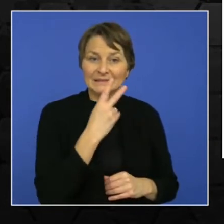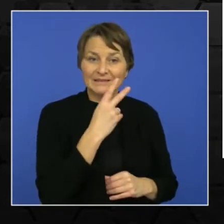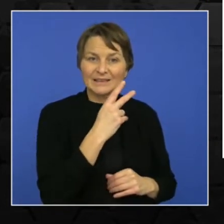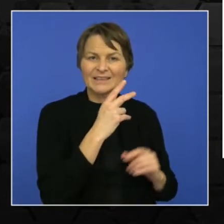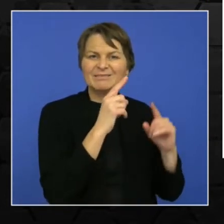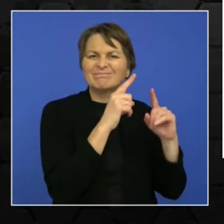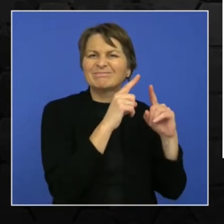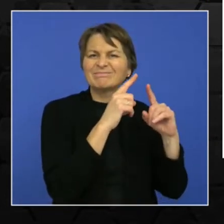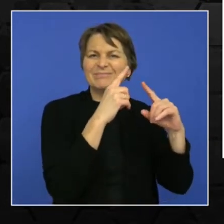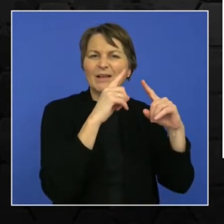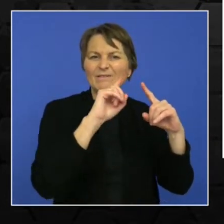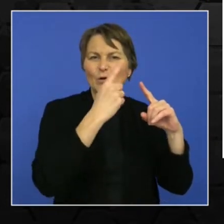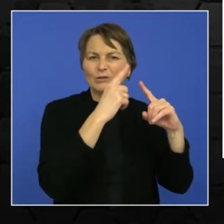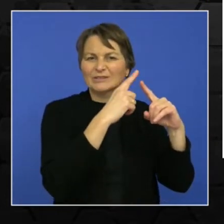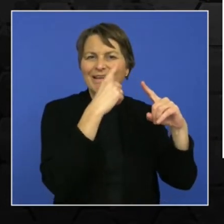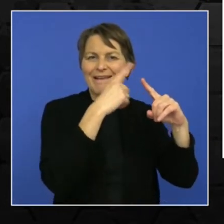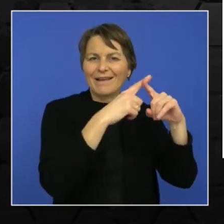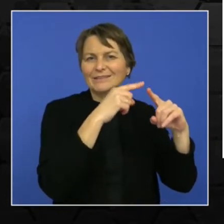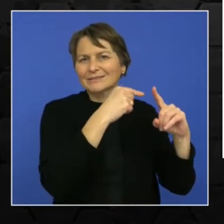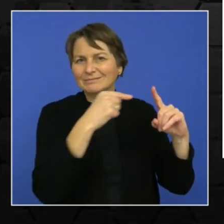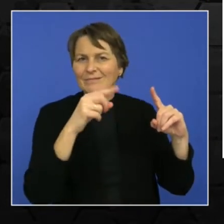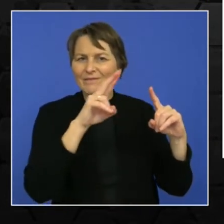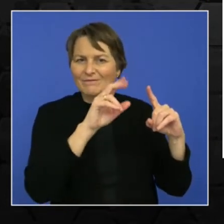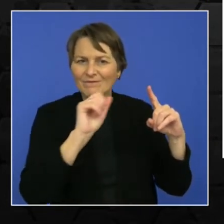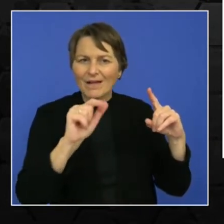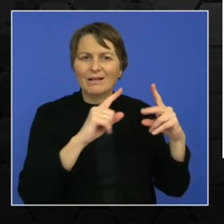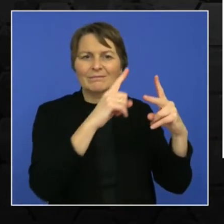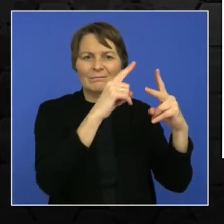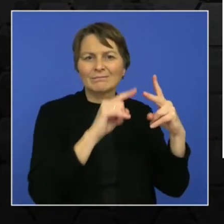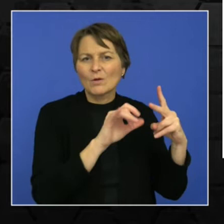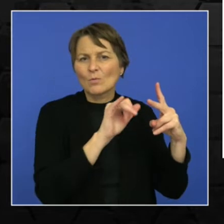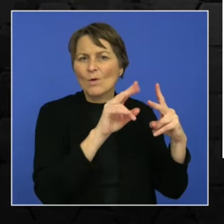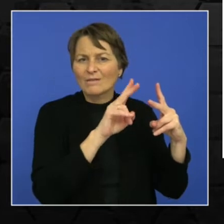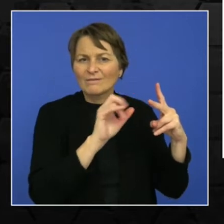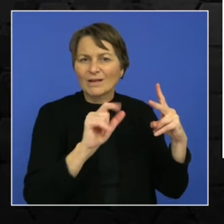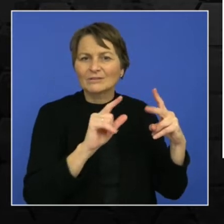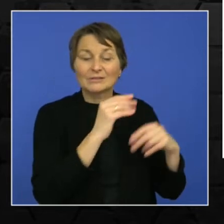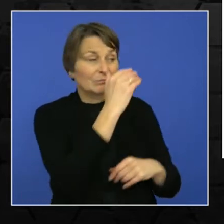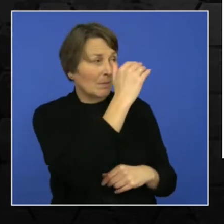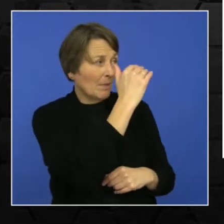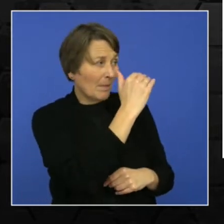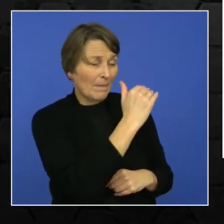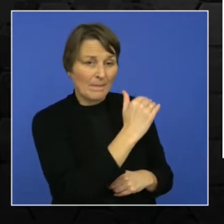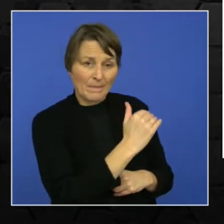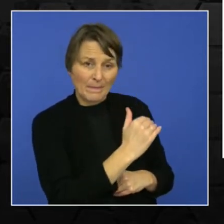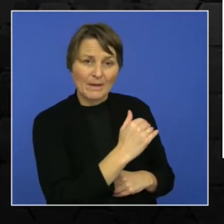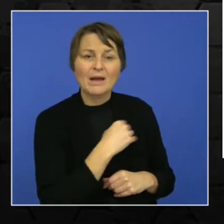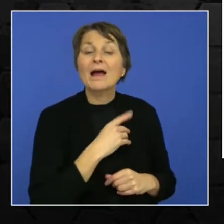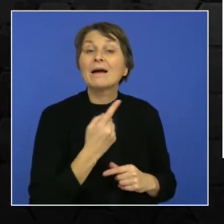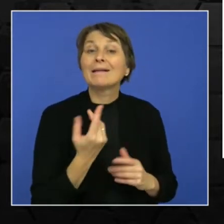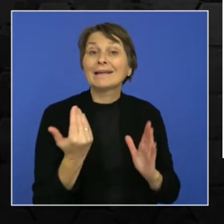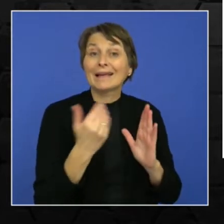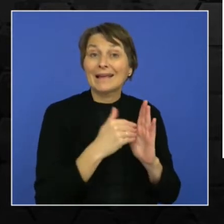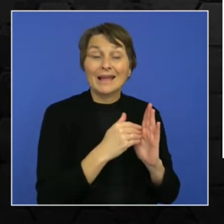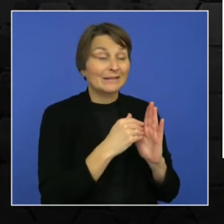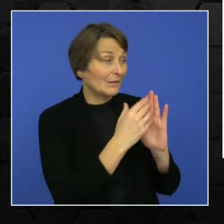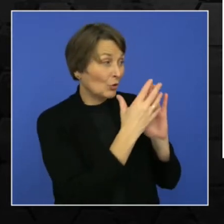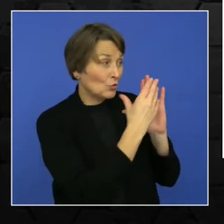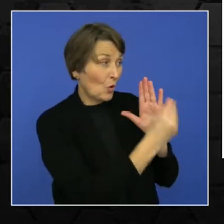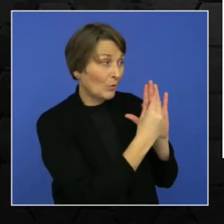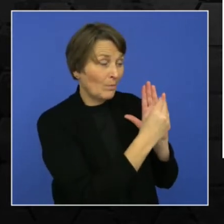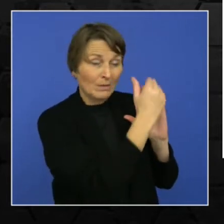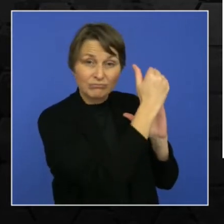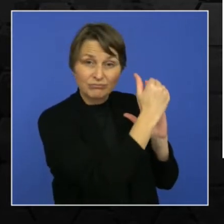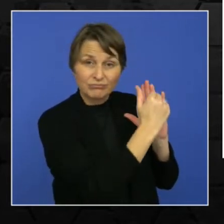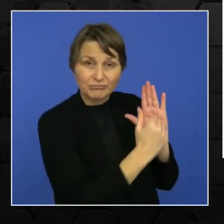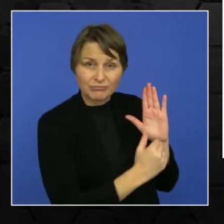it basically iterate on that, and iterate means it will just fluctuate on that. I have to retweet on that end, because if we want to stabilize the model, or